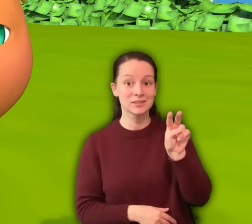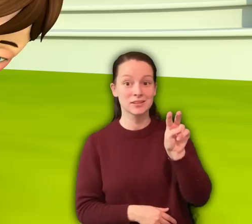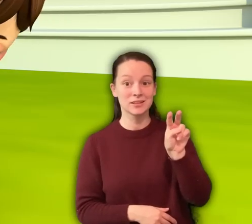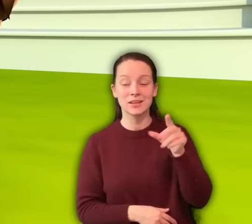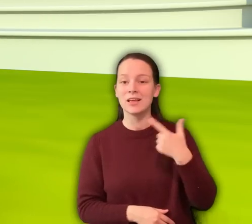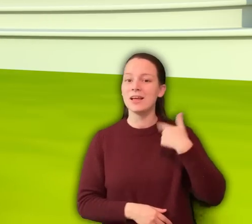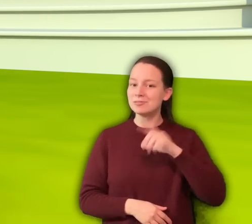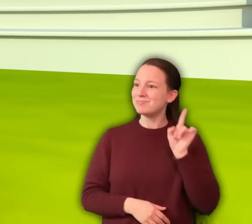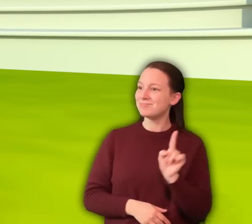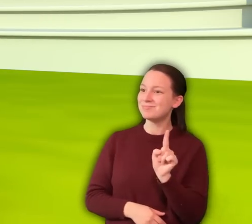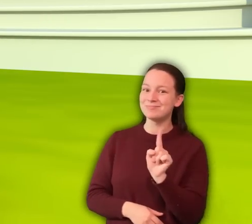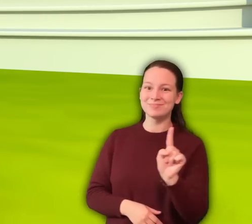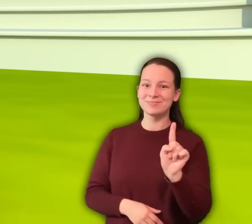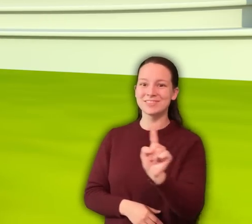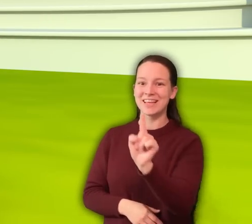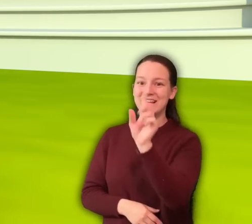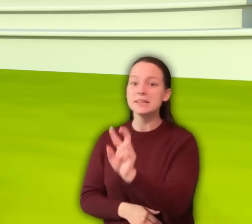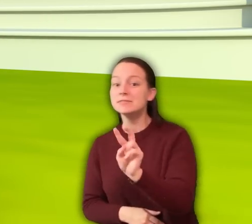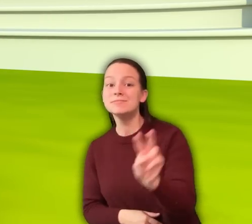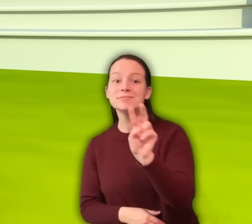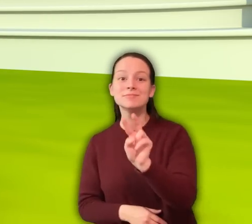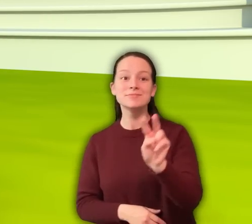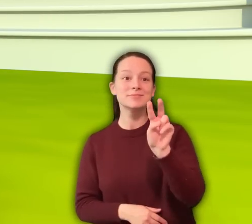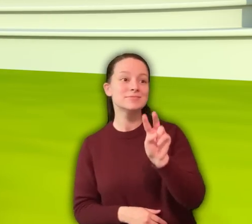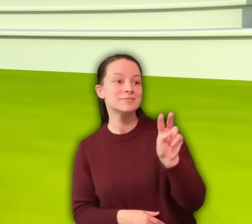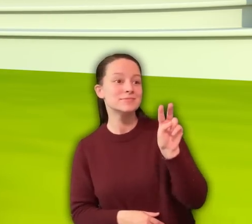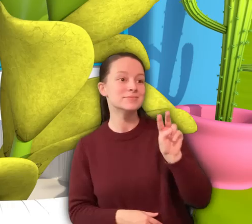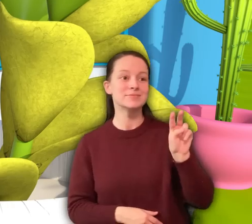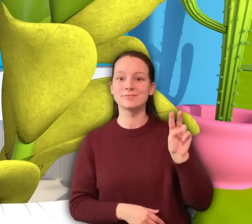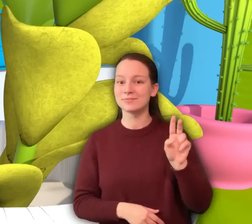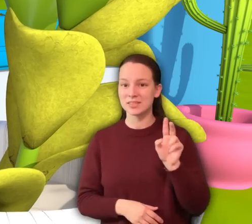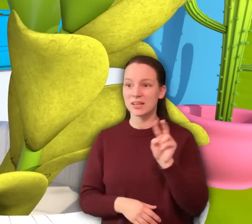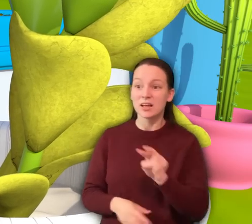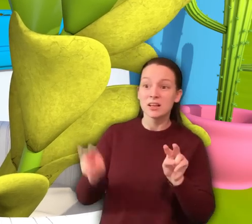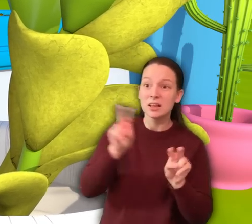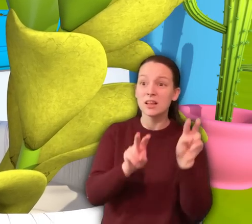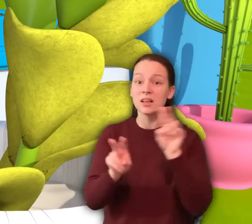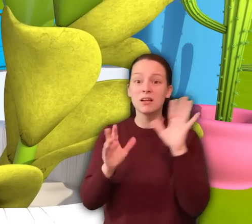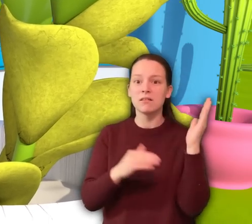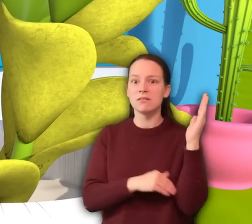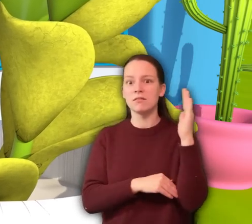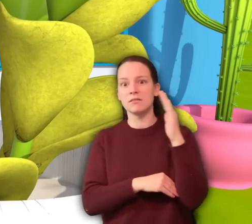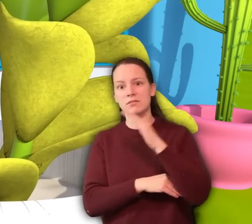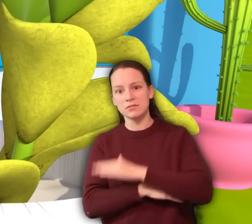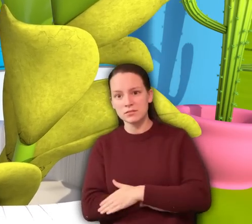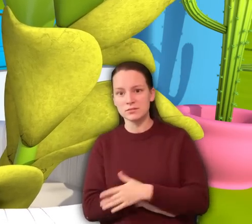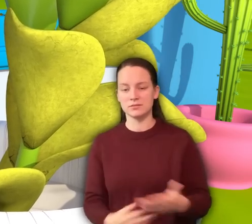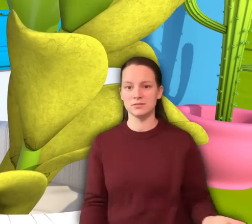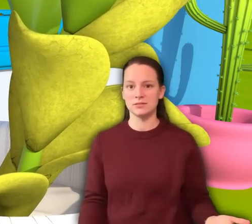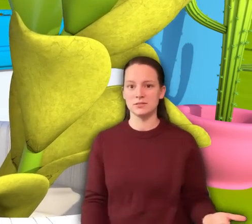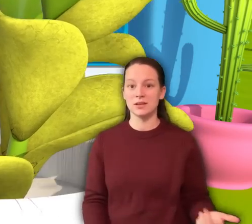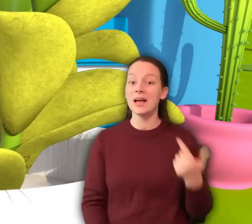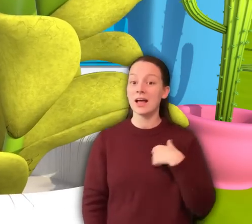a look take a look I went to go and take a look I looked around all